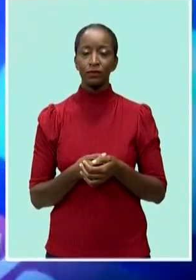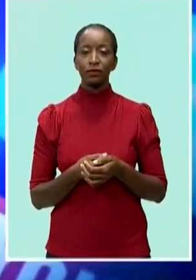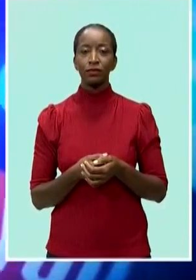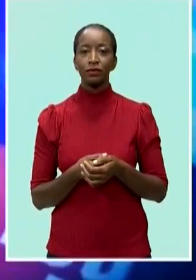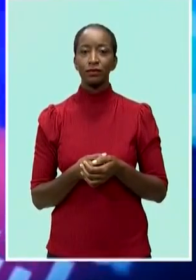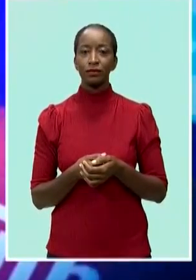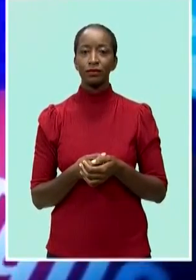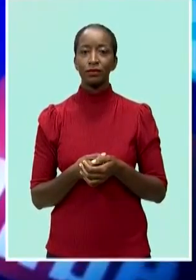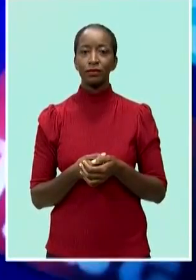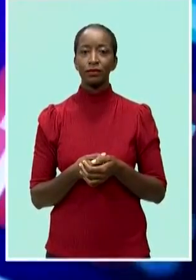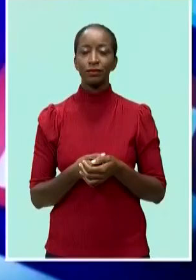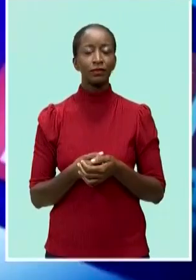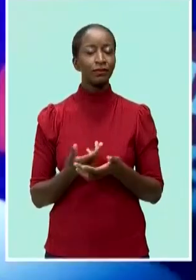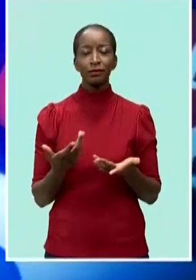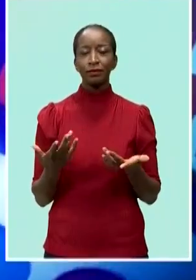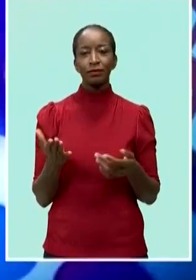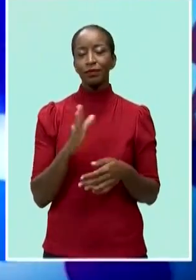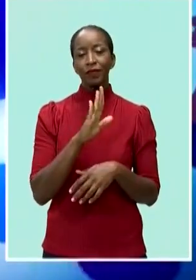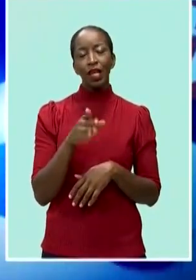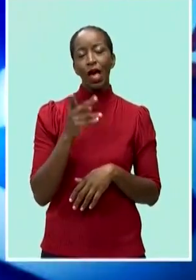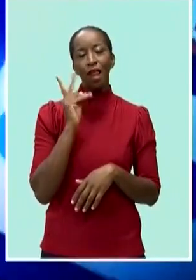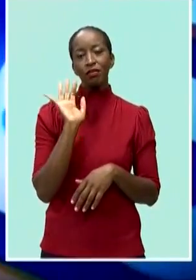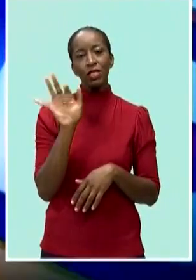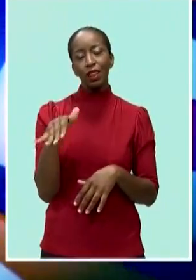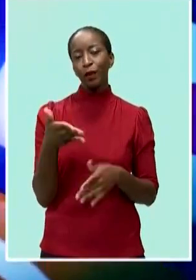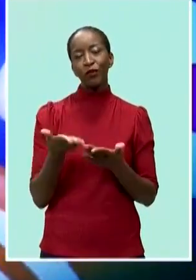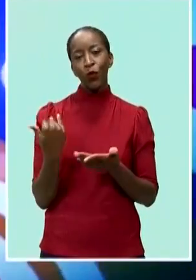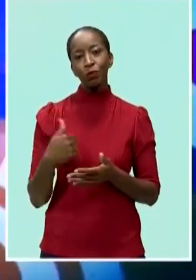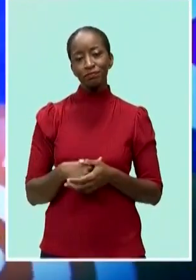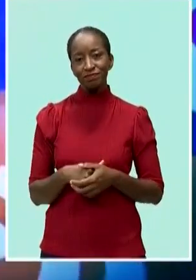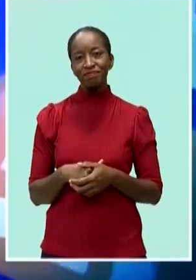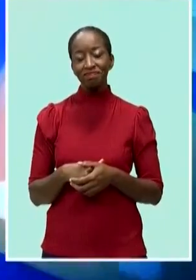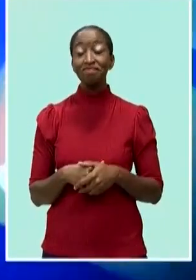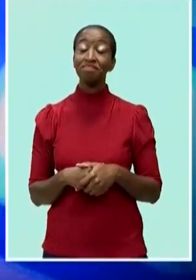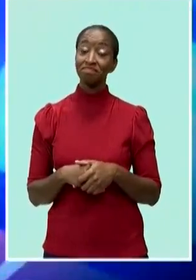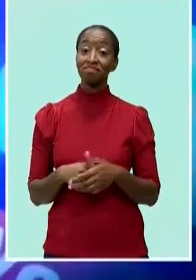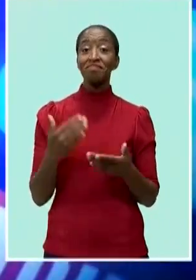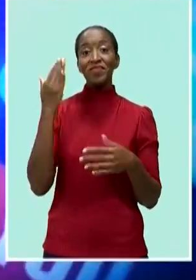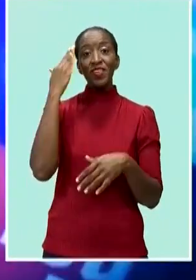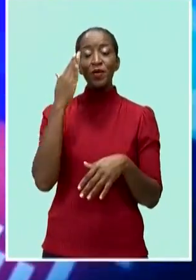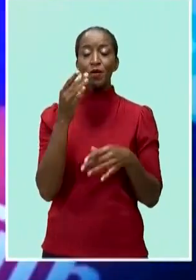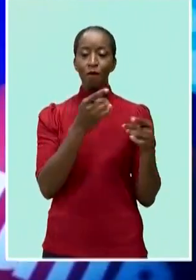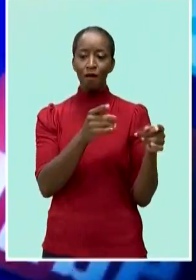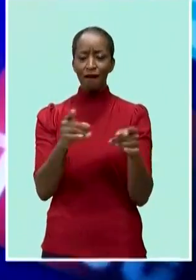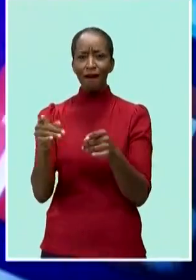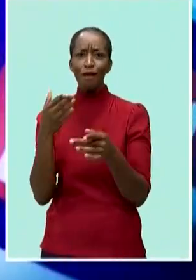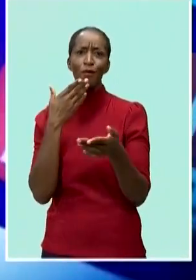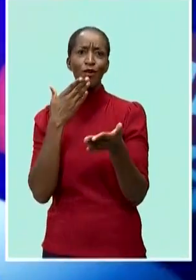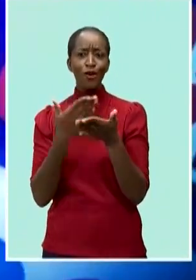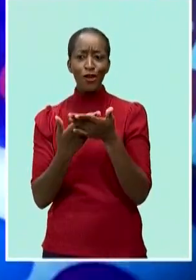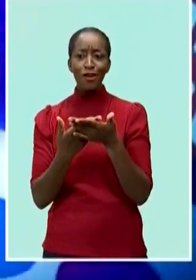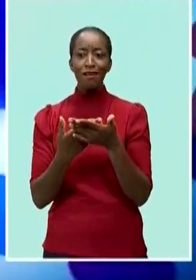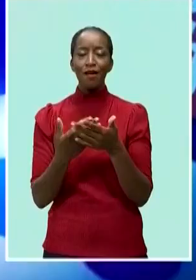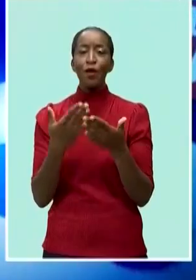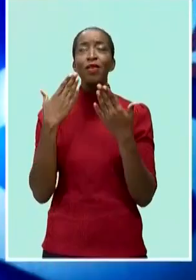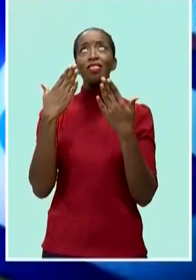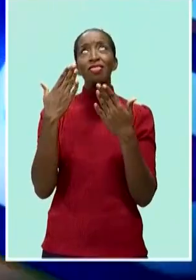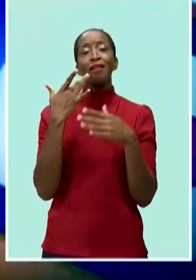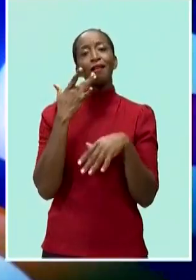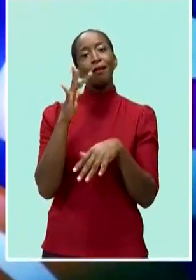I can honestly say I've never seen anything quite like that one. Now, usually when something good happens, we thank our lucky stars. But a